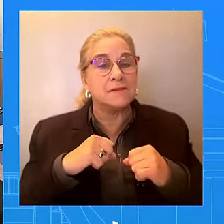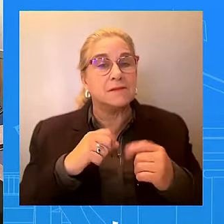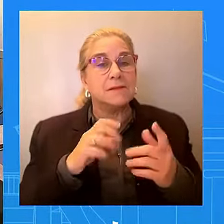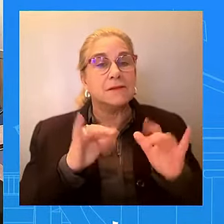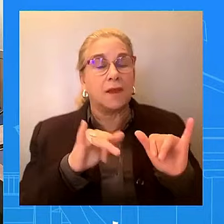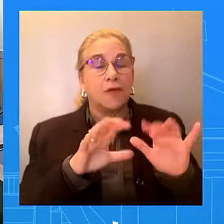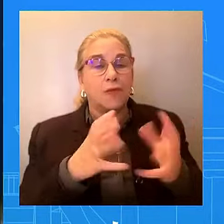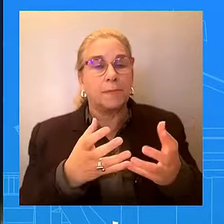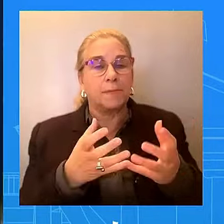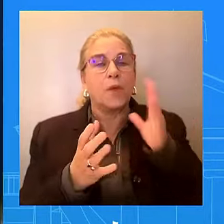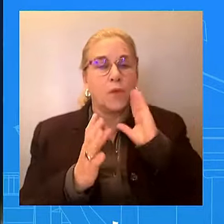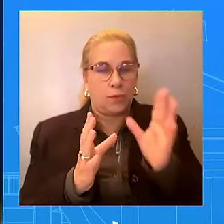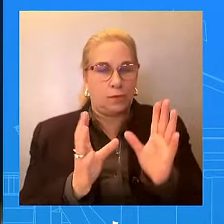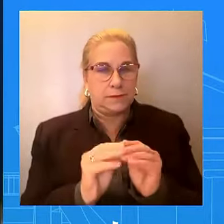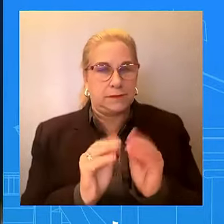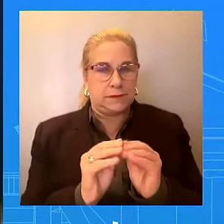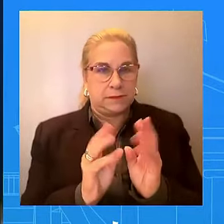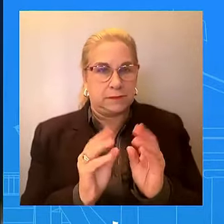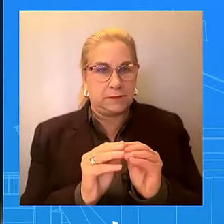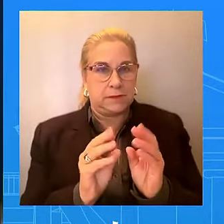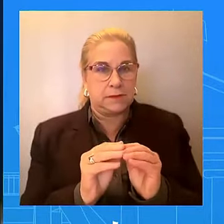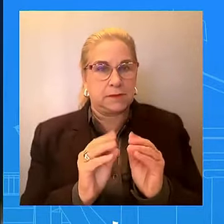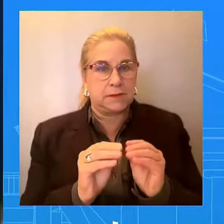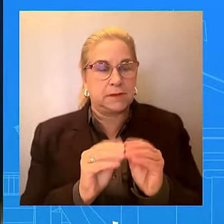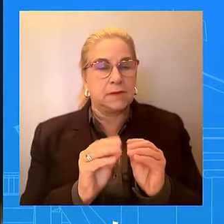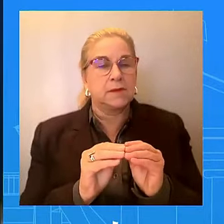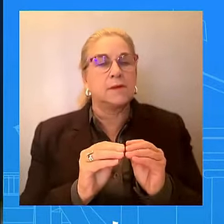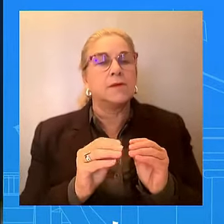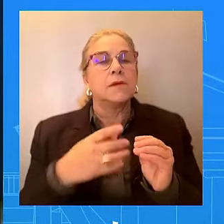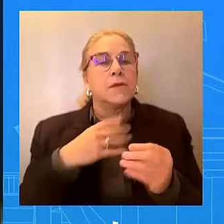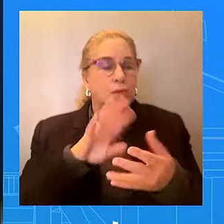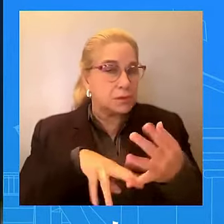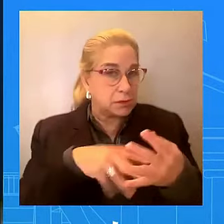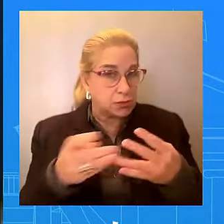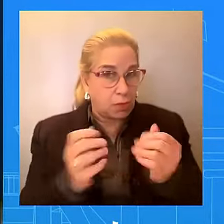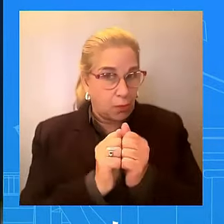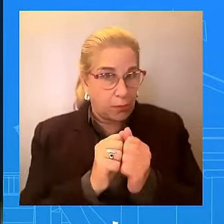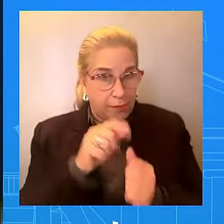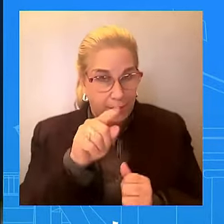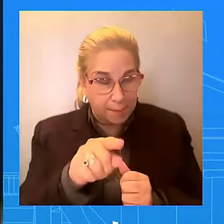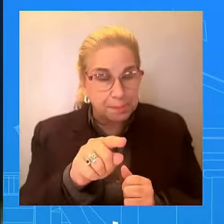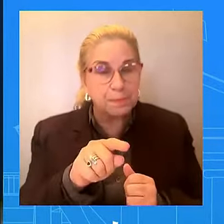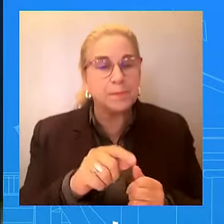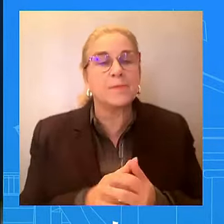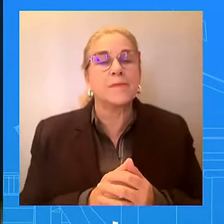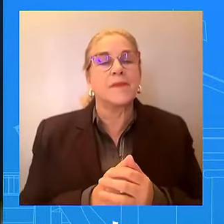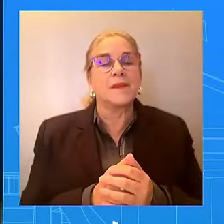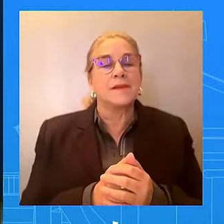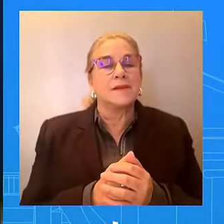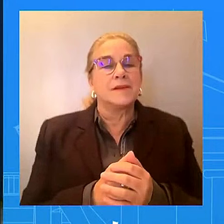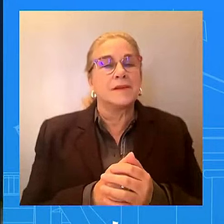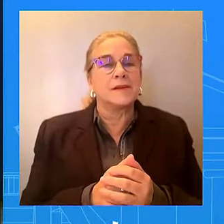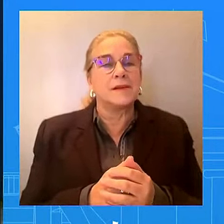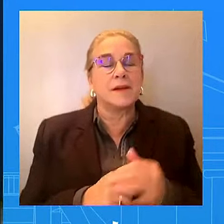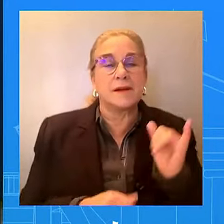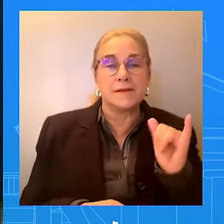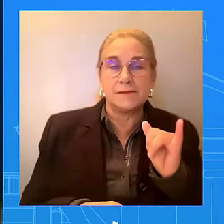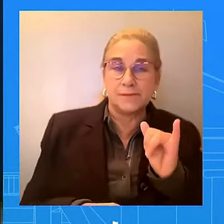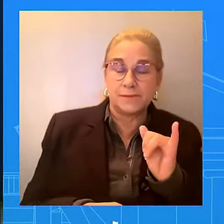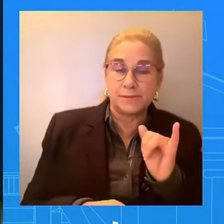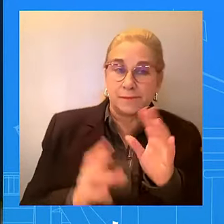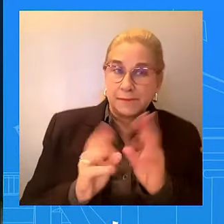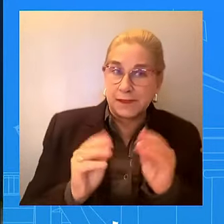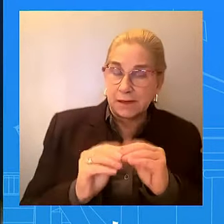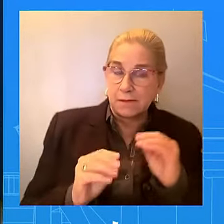what I can say on the leader level, I understand that that's going to be that conversation is going to be postponed. And so that I can speak